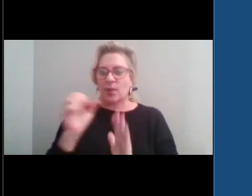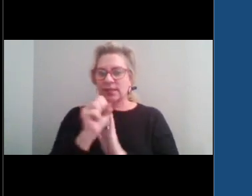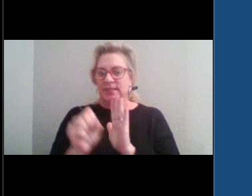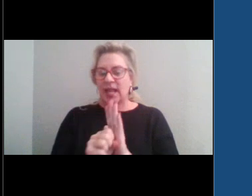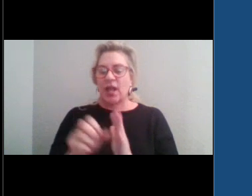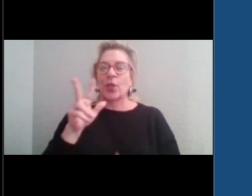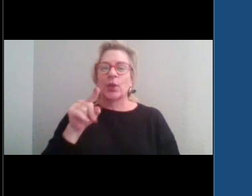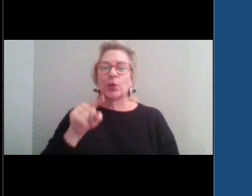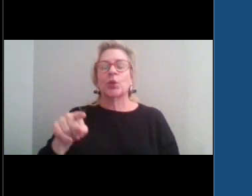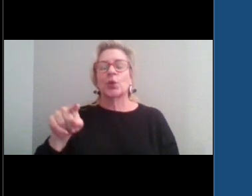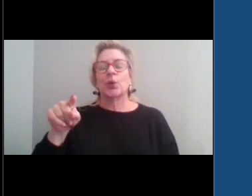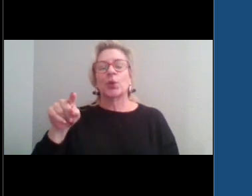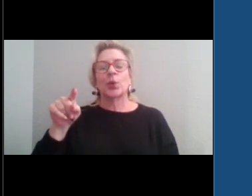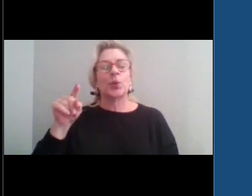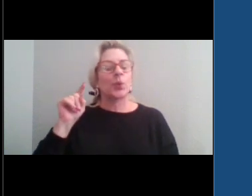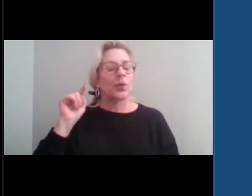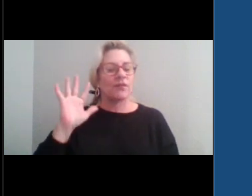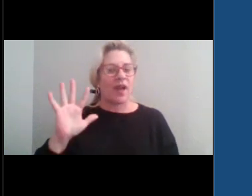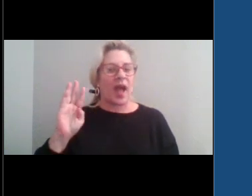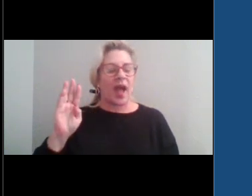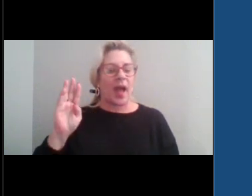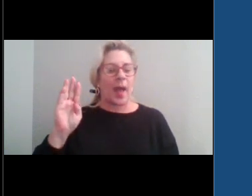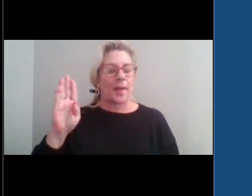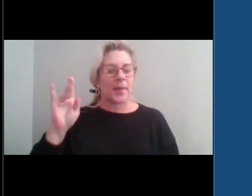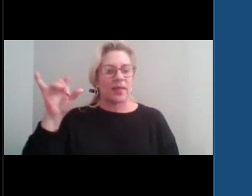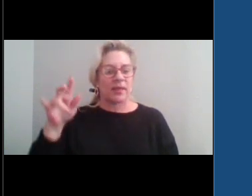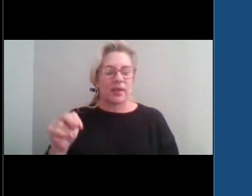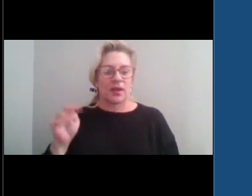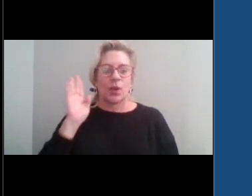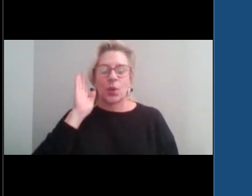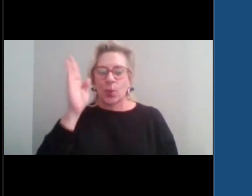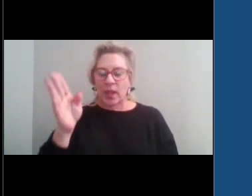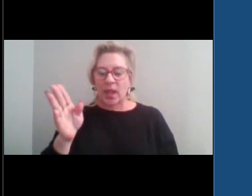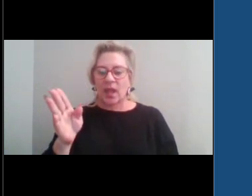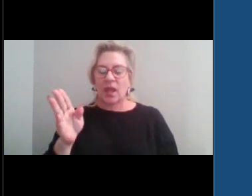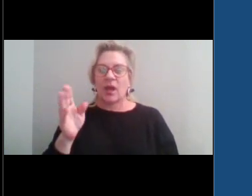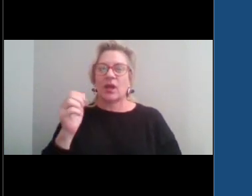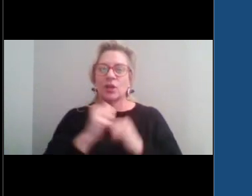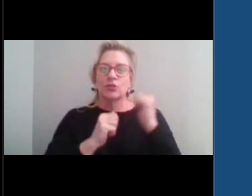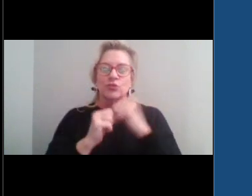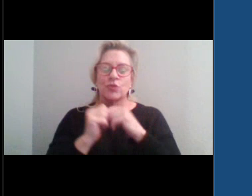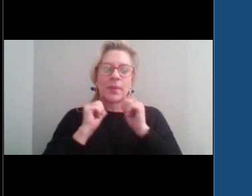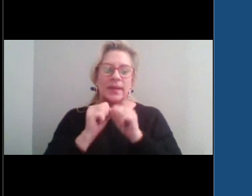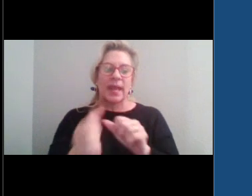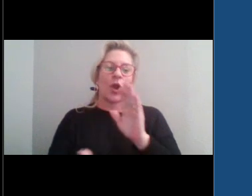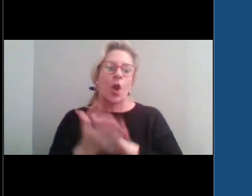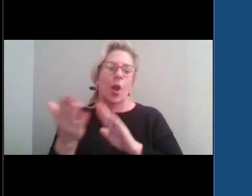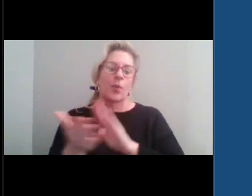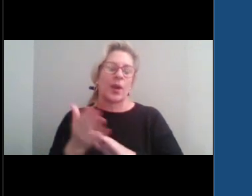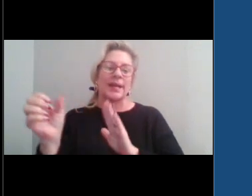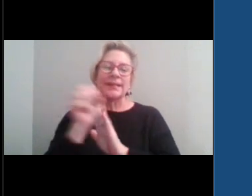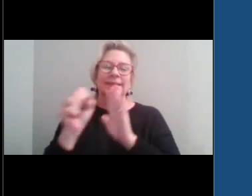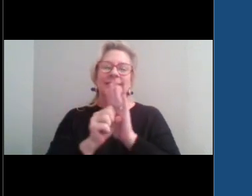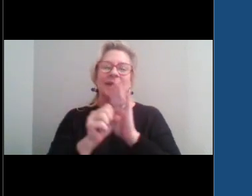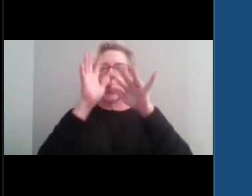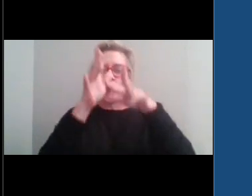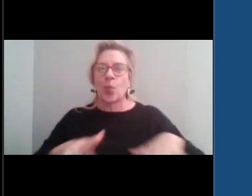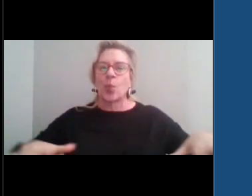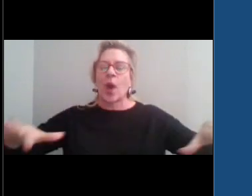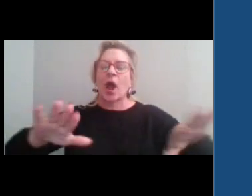$3.25 billion of that will go to develop, acquire, and construct, maintain, and operate a statewide open